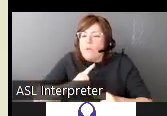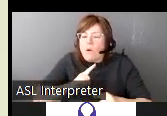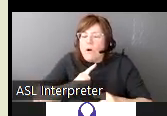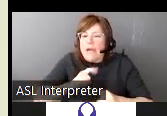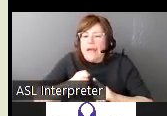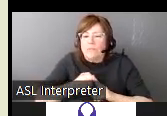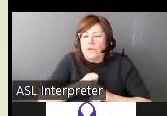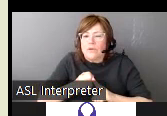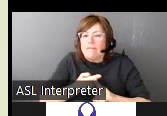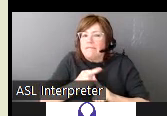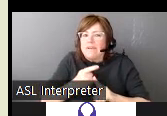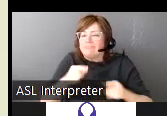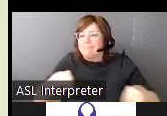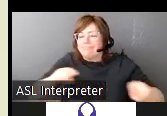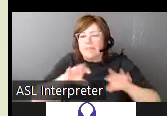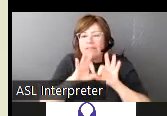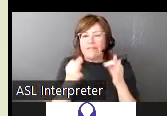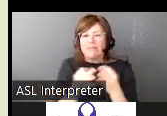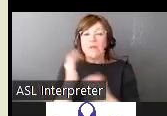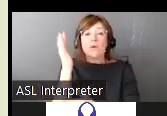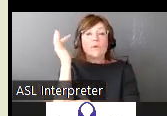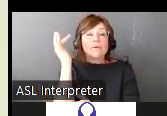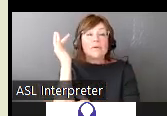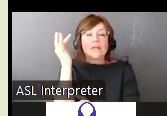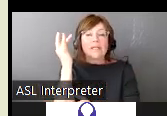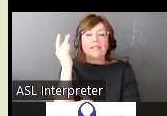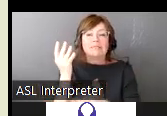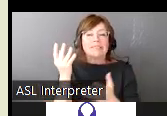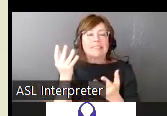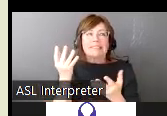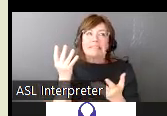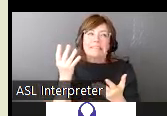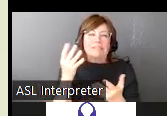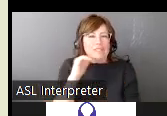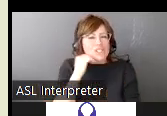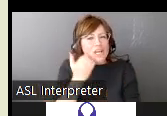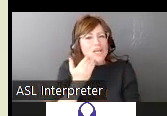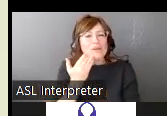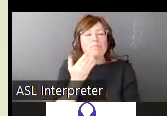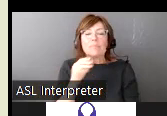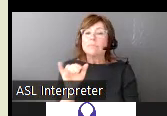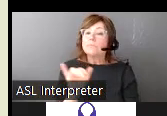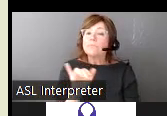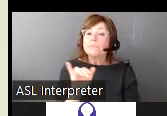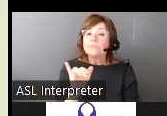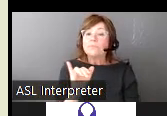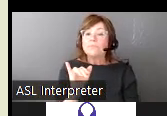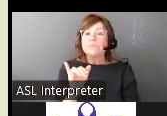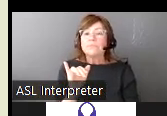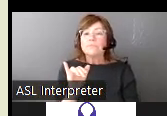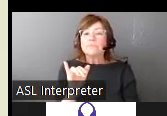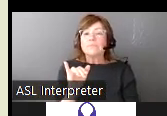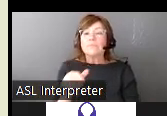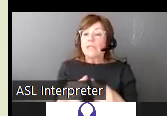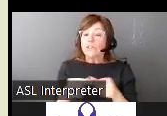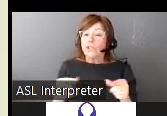from their family members for fear of losing face. Also, Chinese elders are not